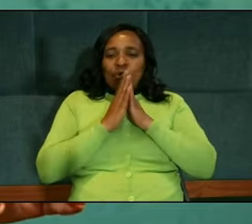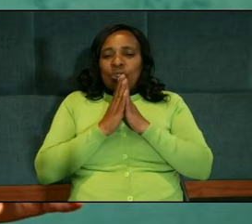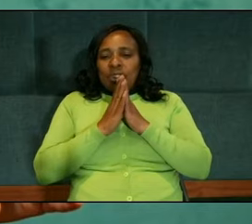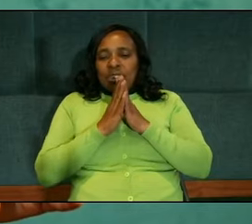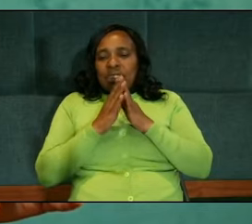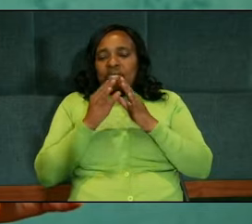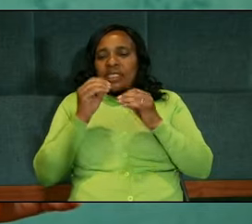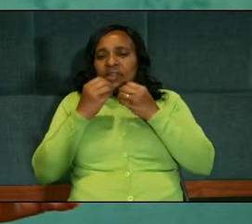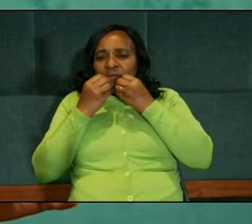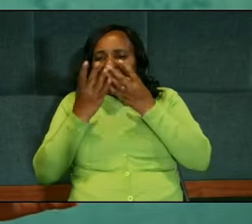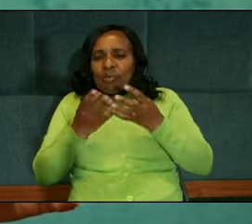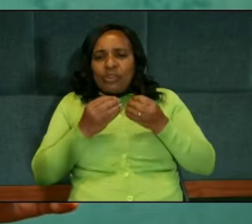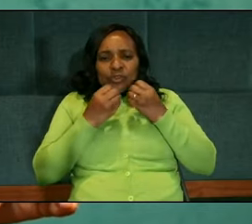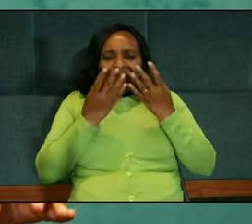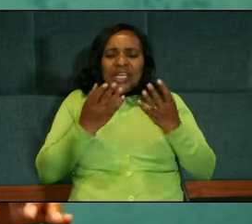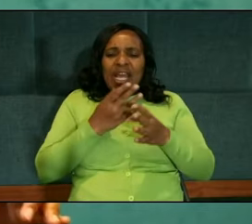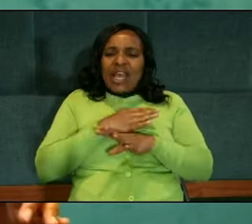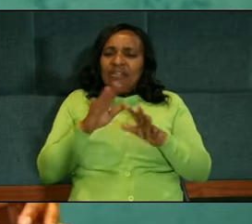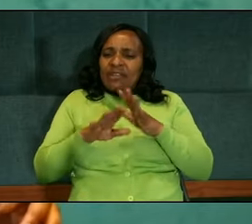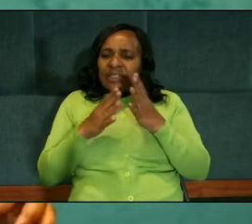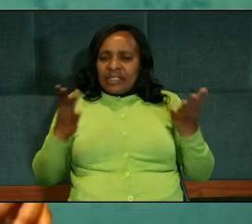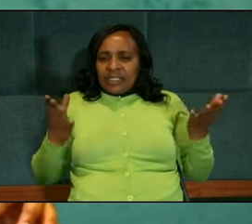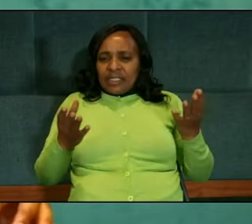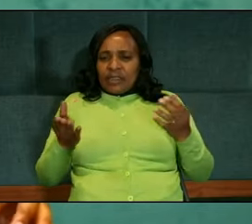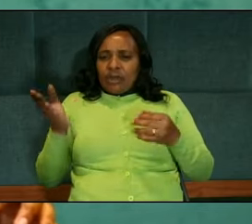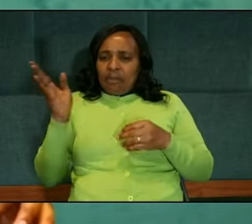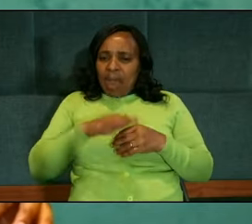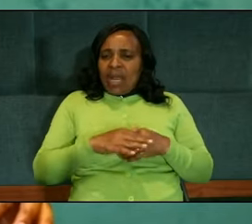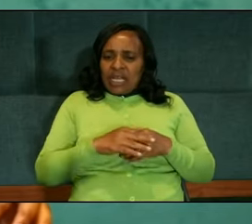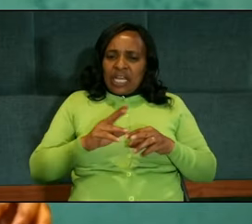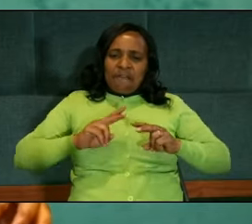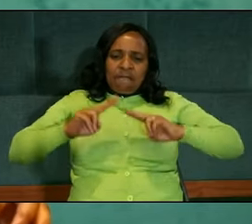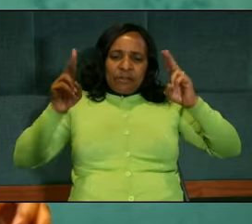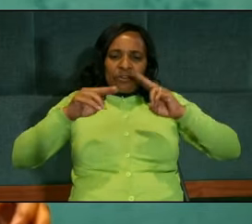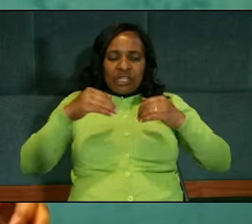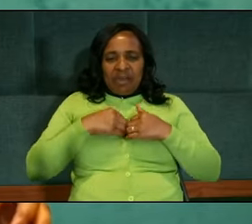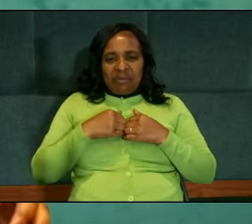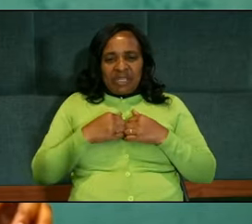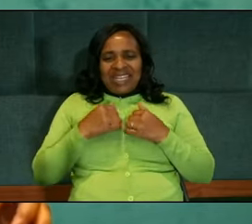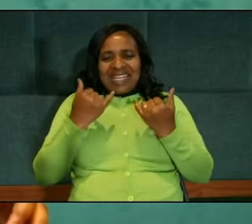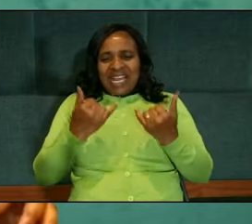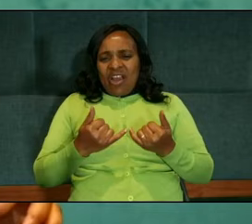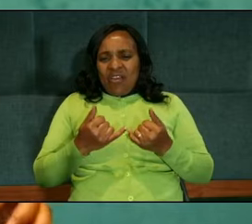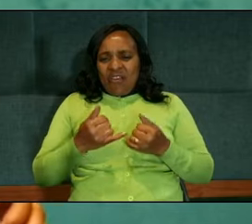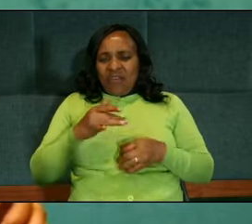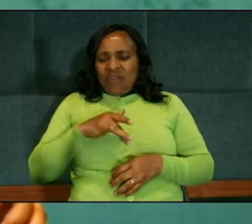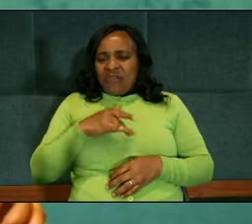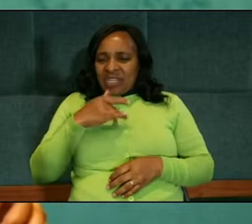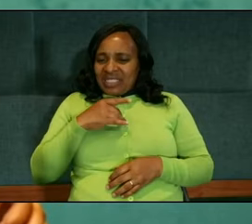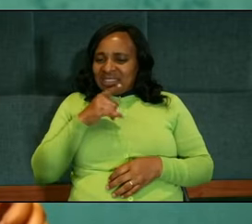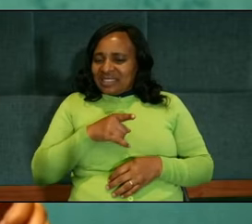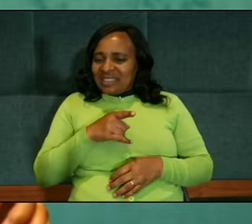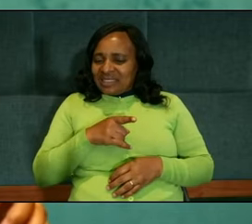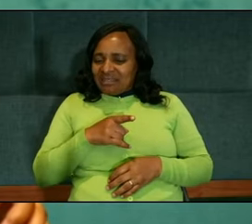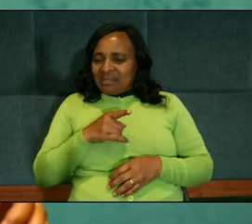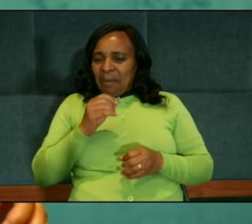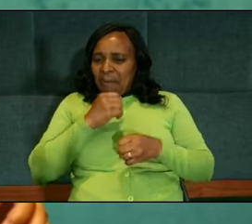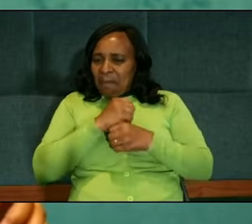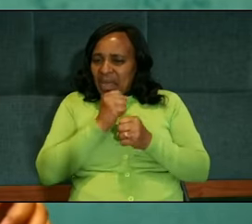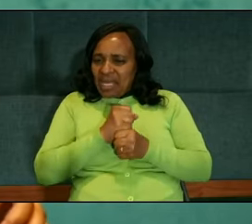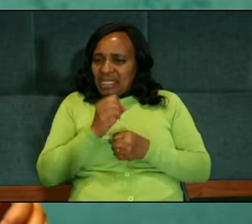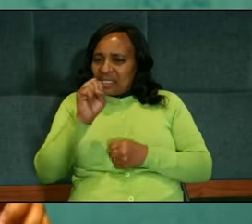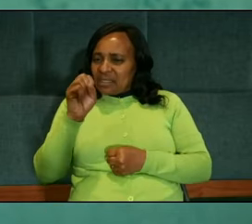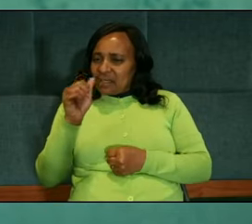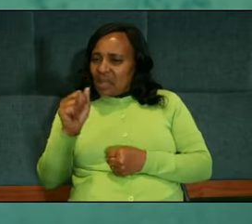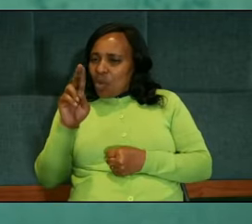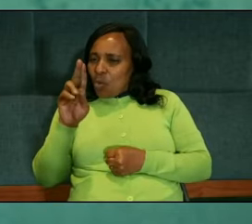him for missions, and everything he would do, he'd come back victorious. And I feel like that really triggered Saul, because